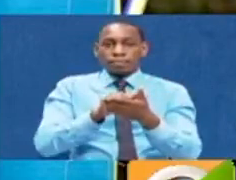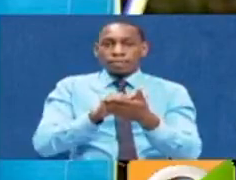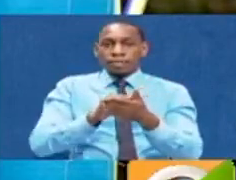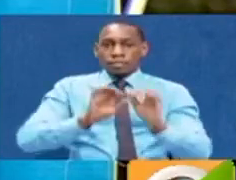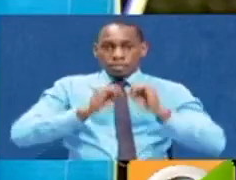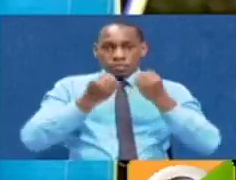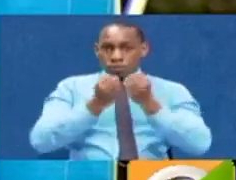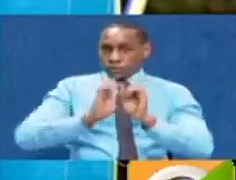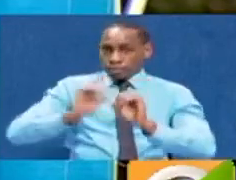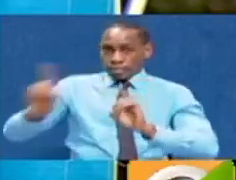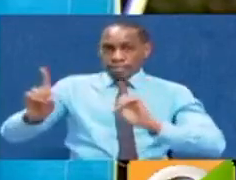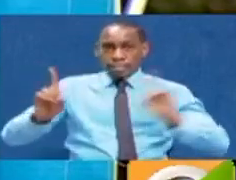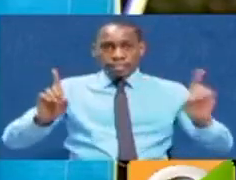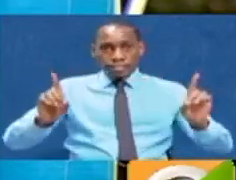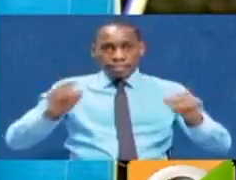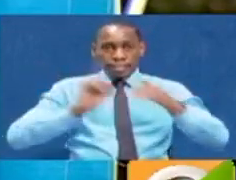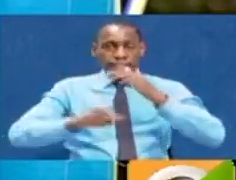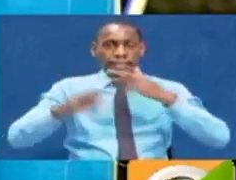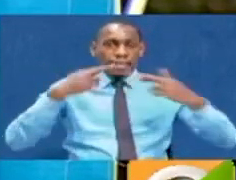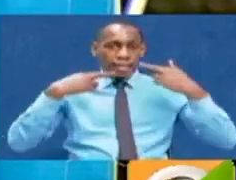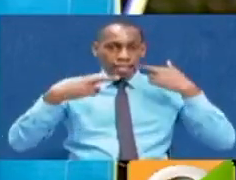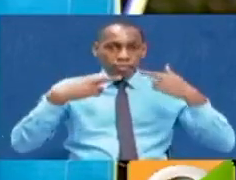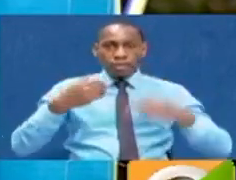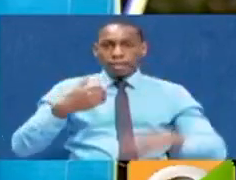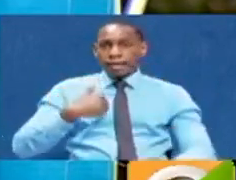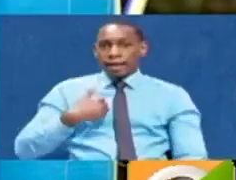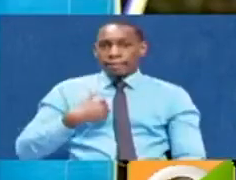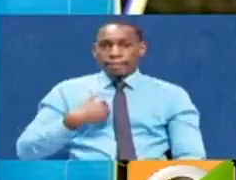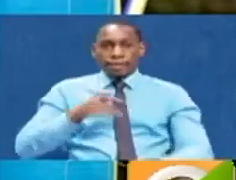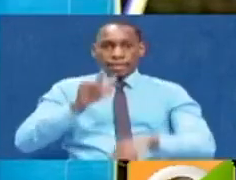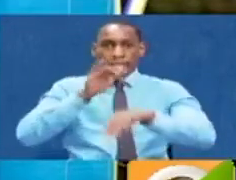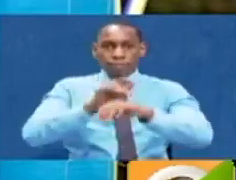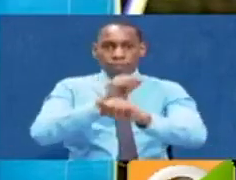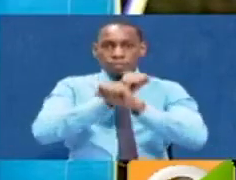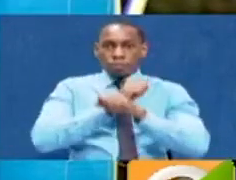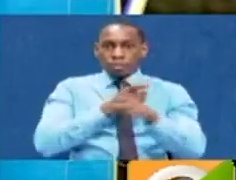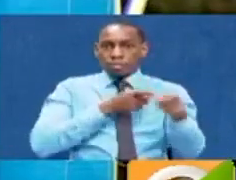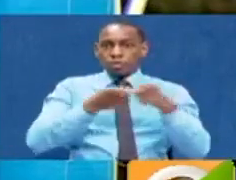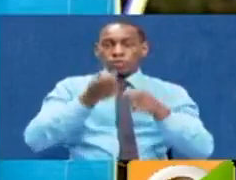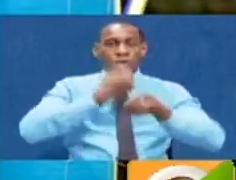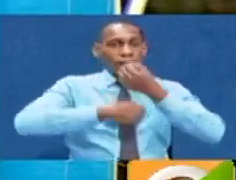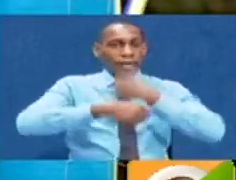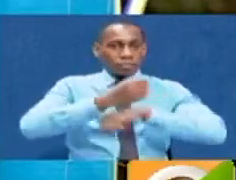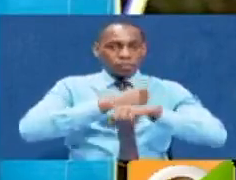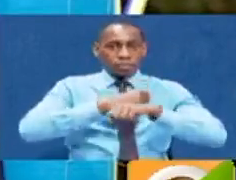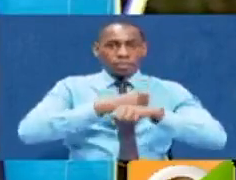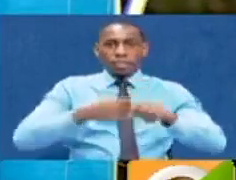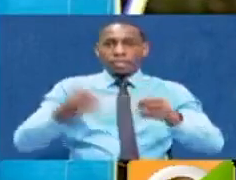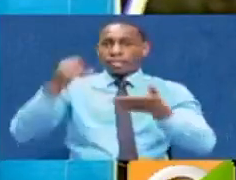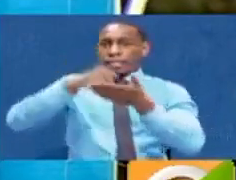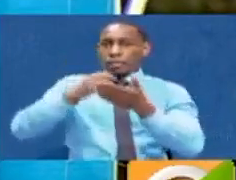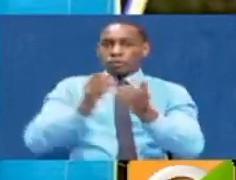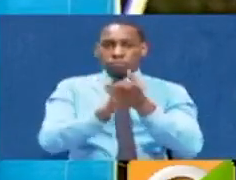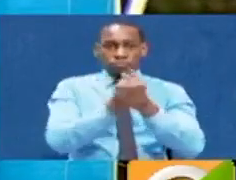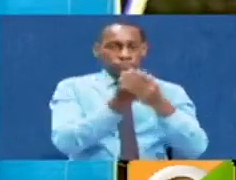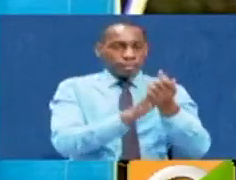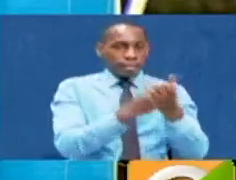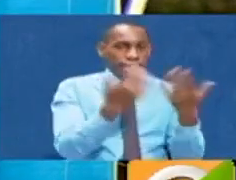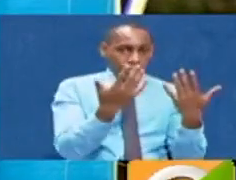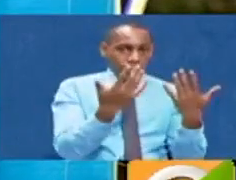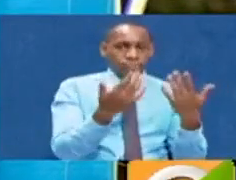social distance in the restaurant. We have infection prevention control measures, including hand